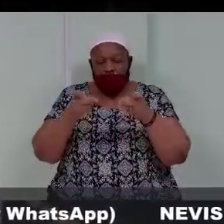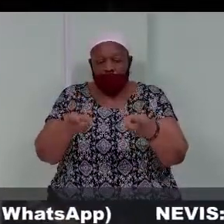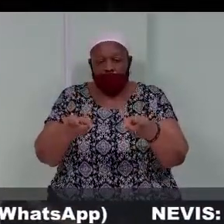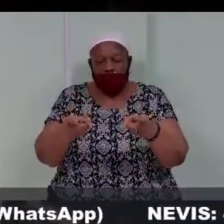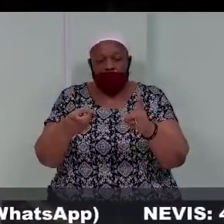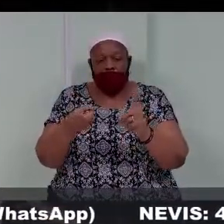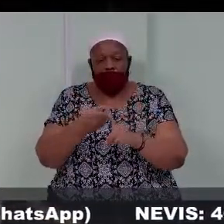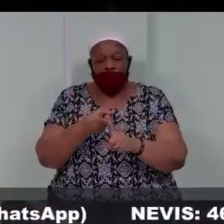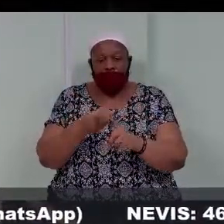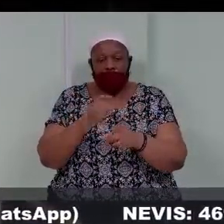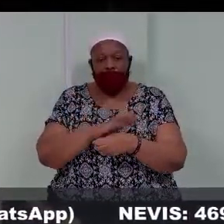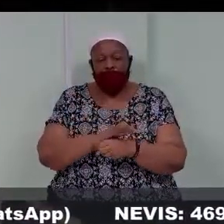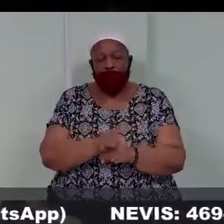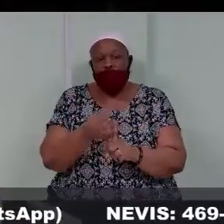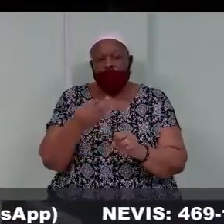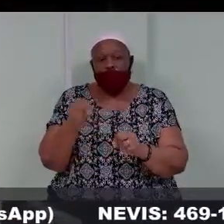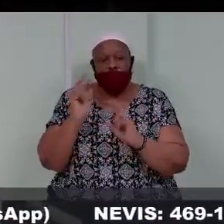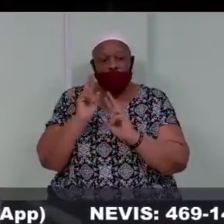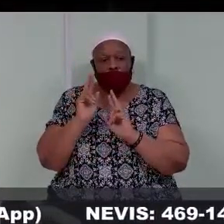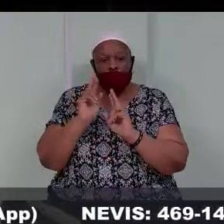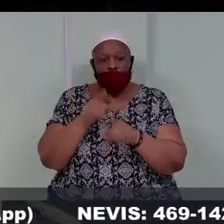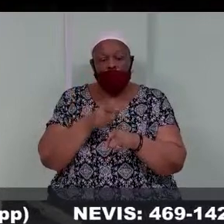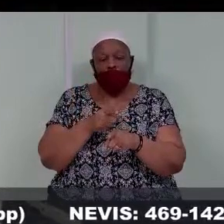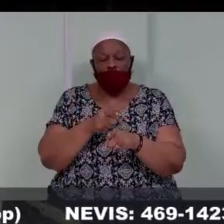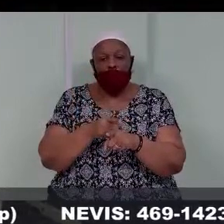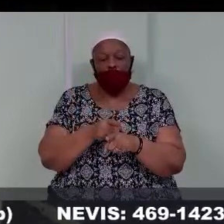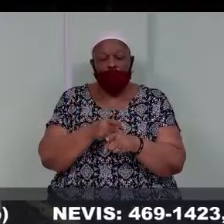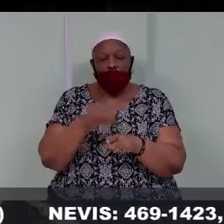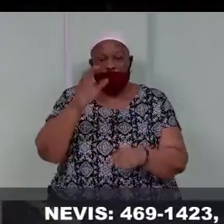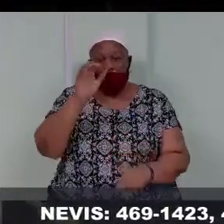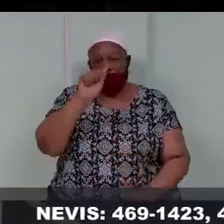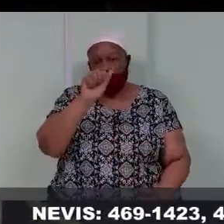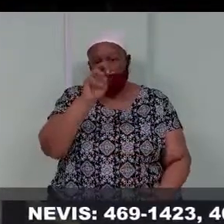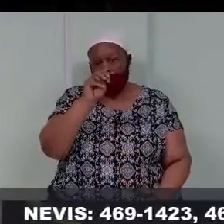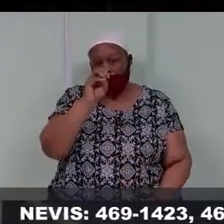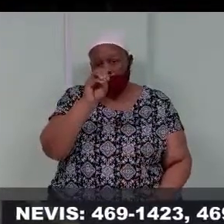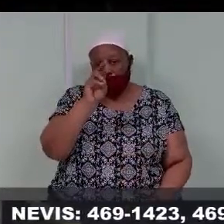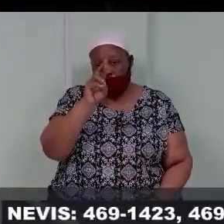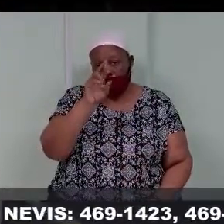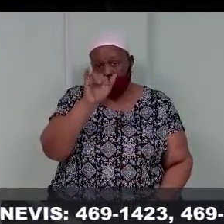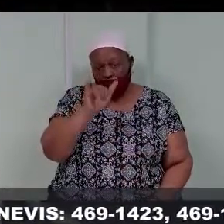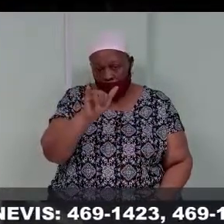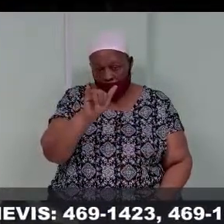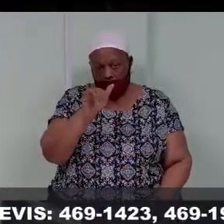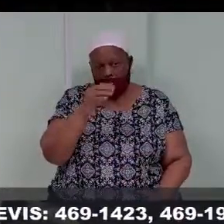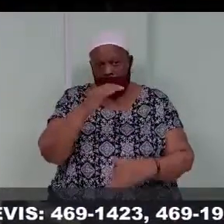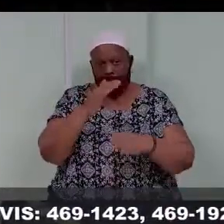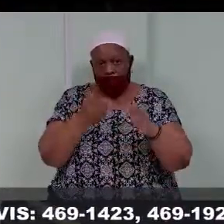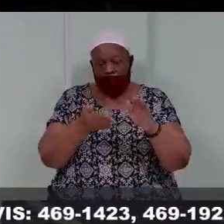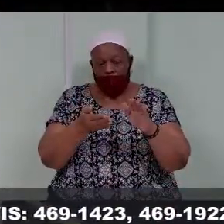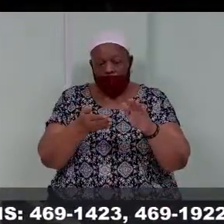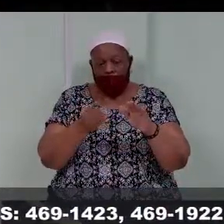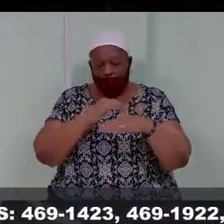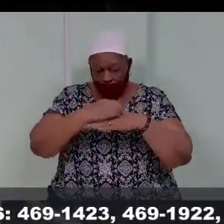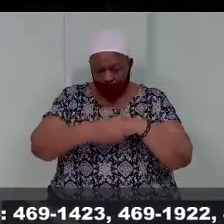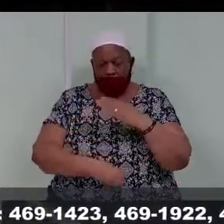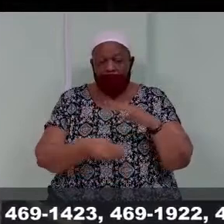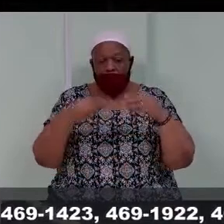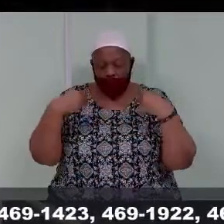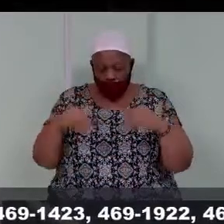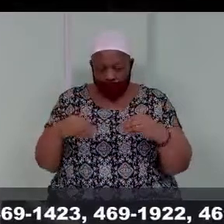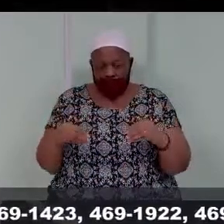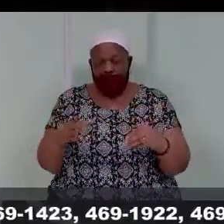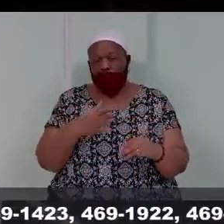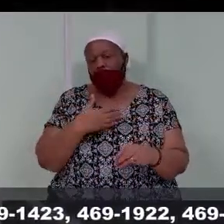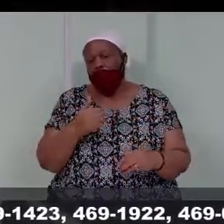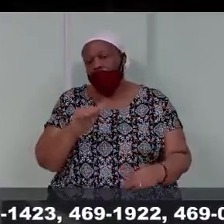to the COVID-19 response, Mr. Ernest Amory and Ms. Beverly